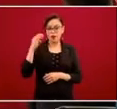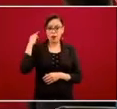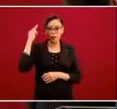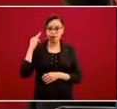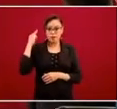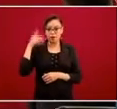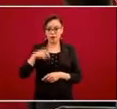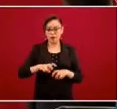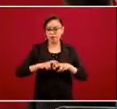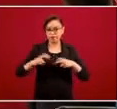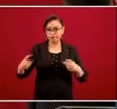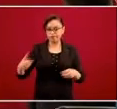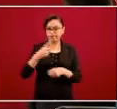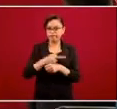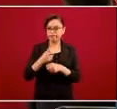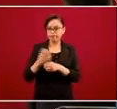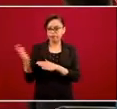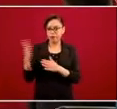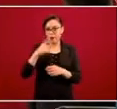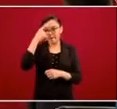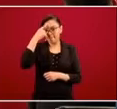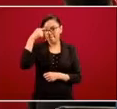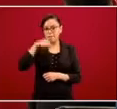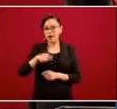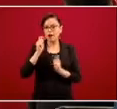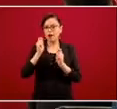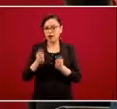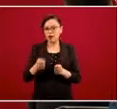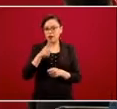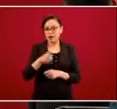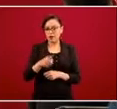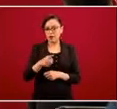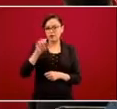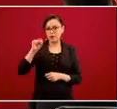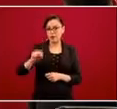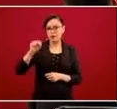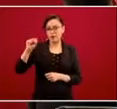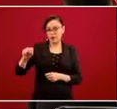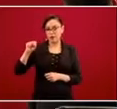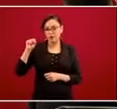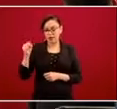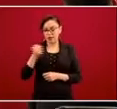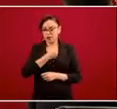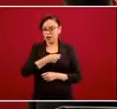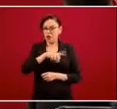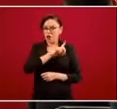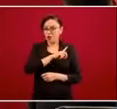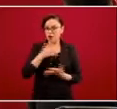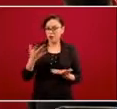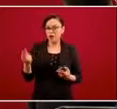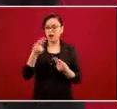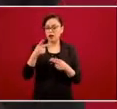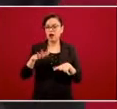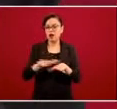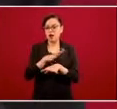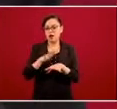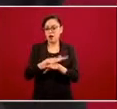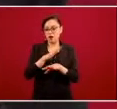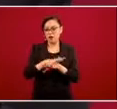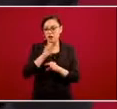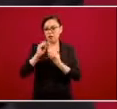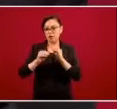Since March the 19th, when the General Health Council